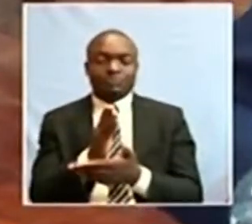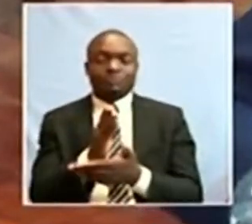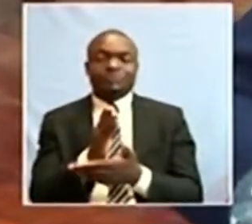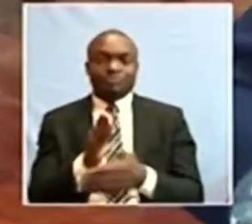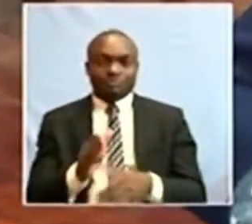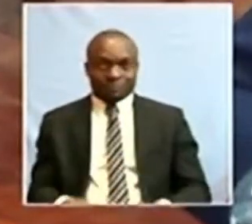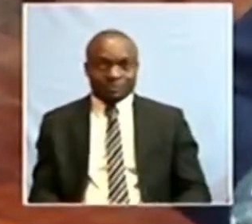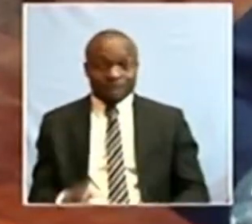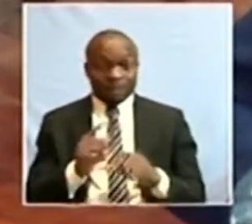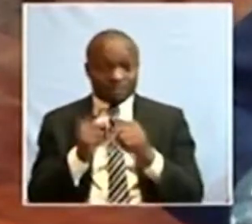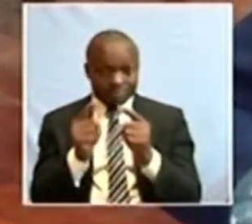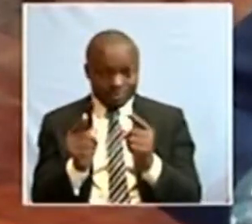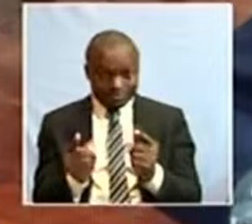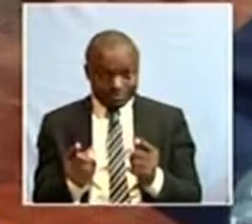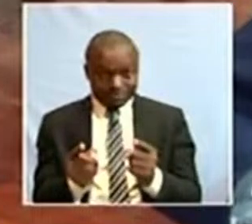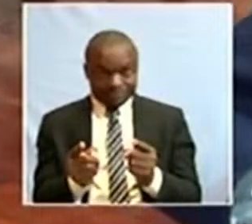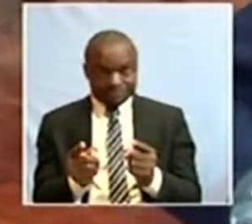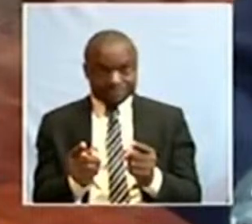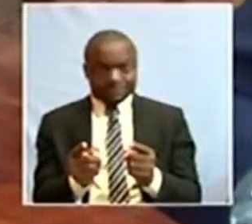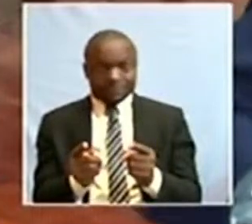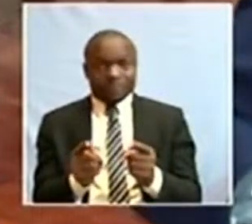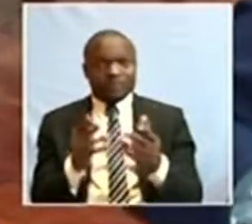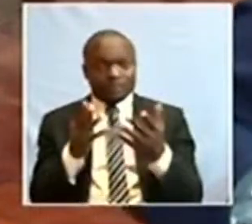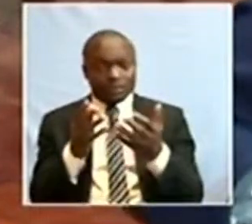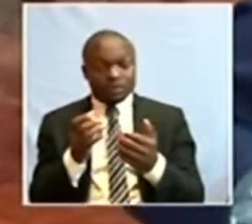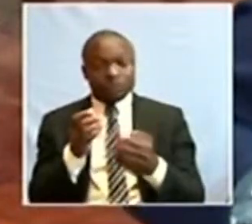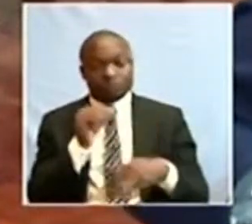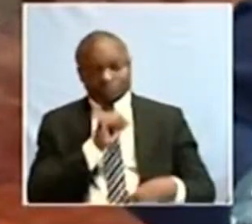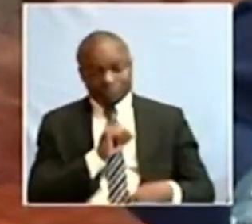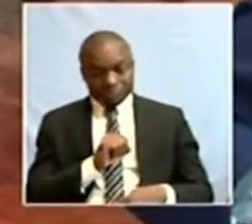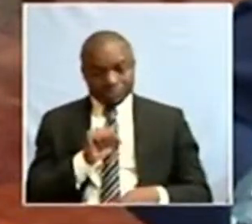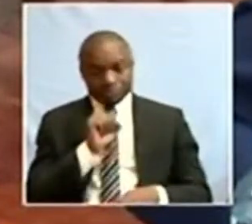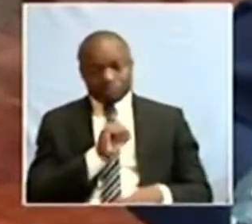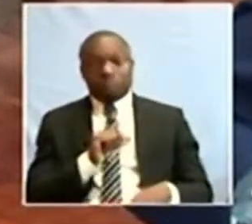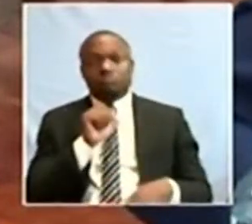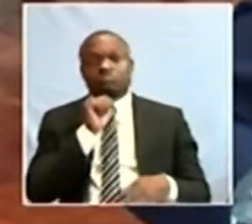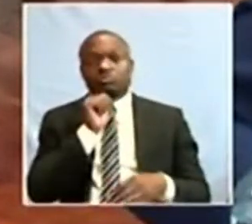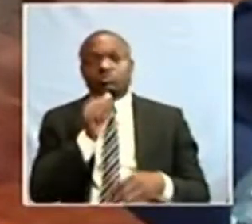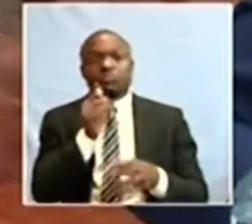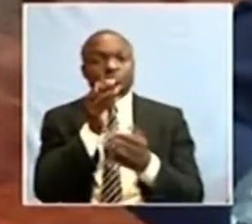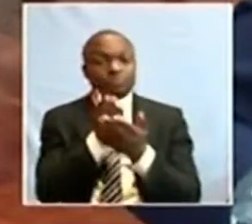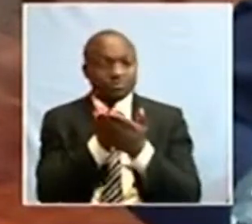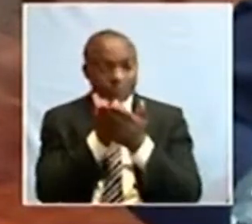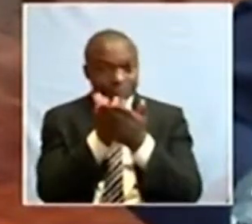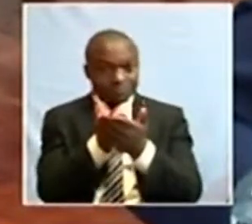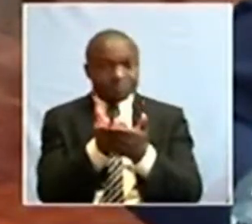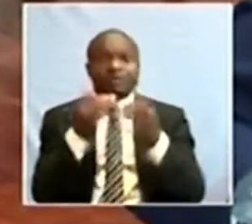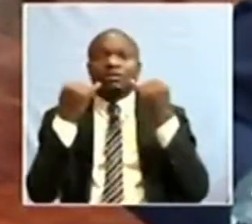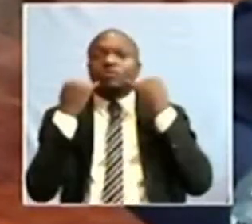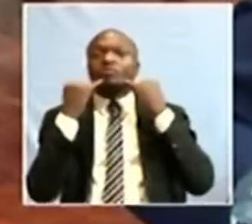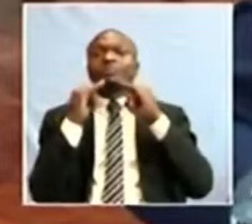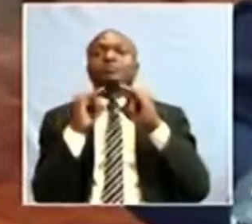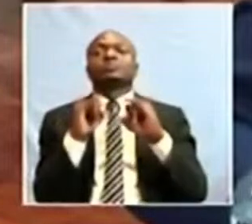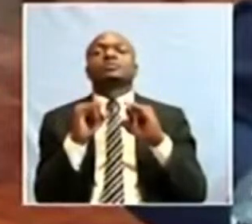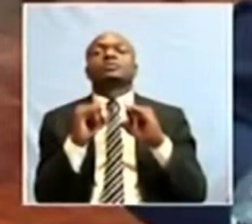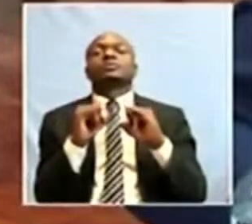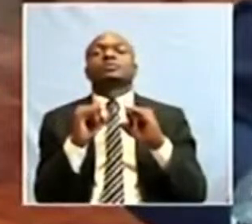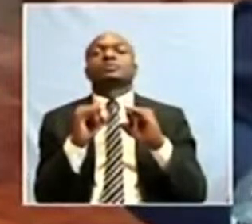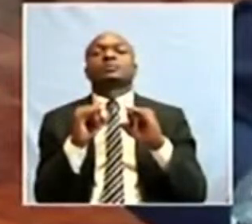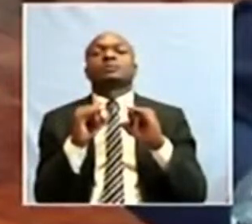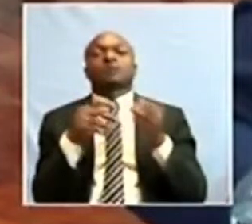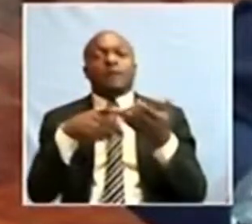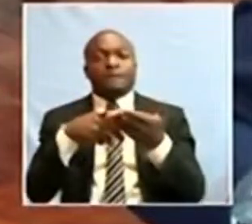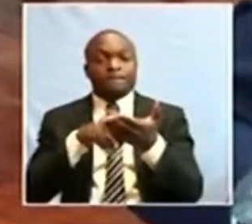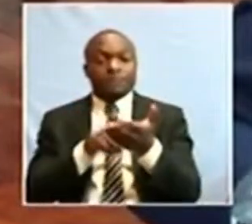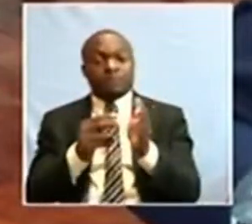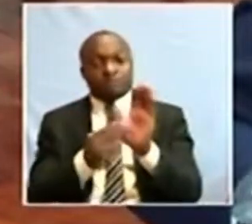committed. But in terms, and this, I want to apologize also for not submitting the details or the vouchers